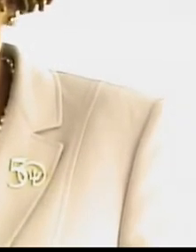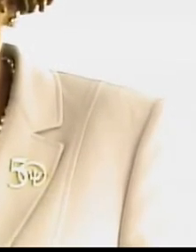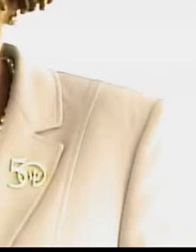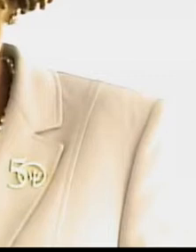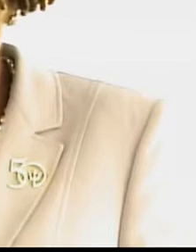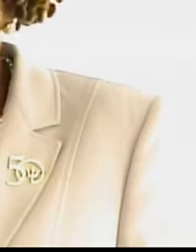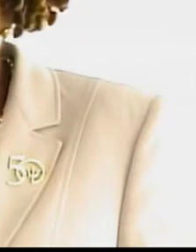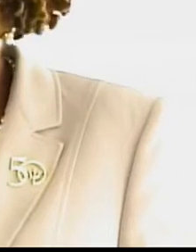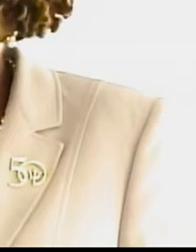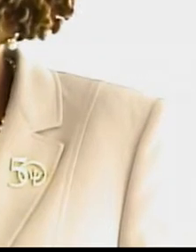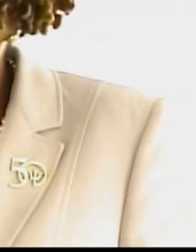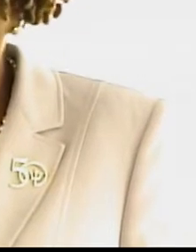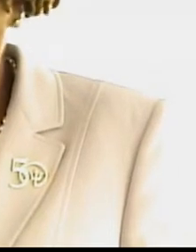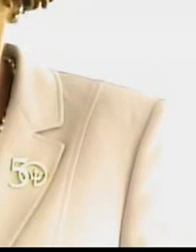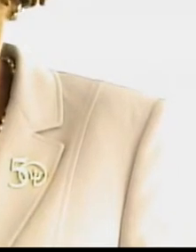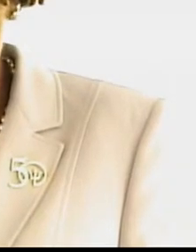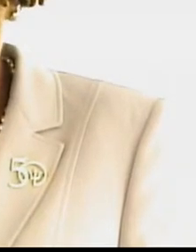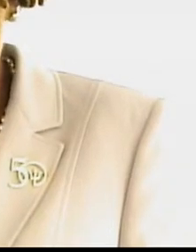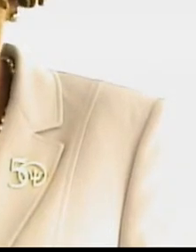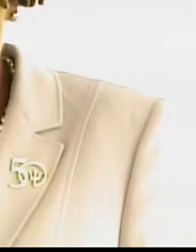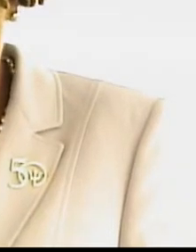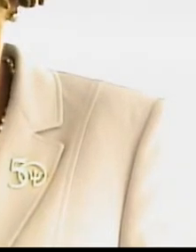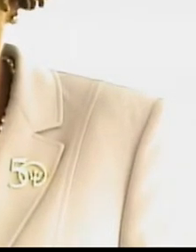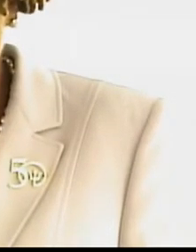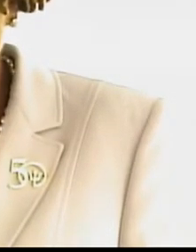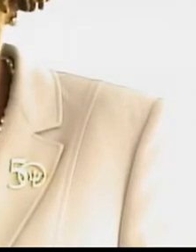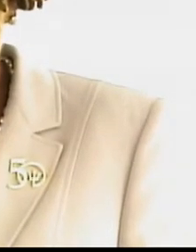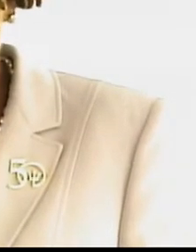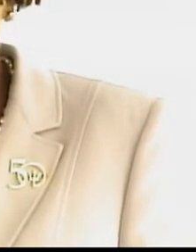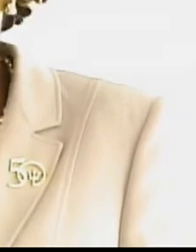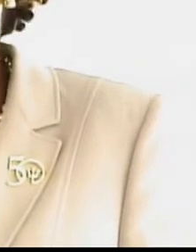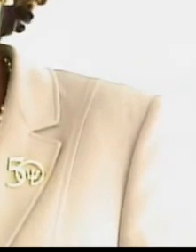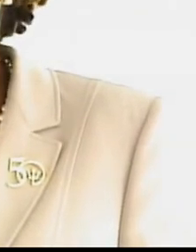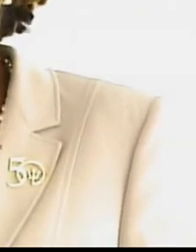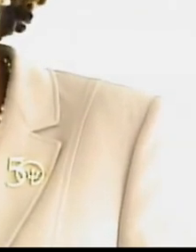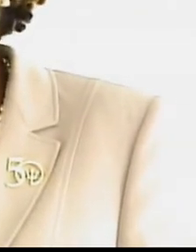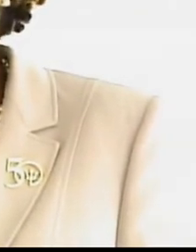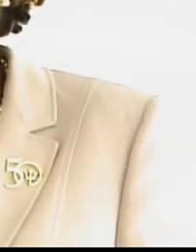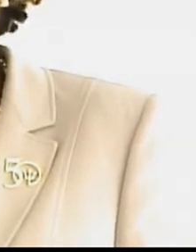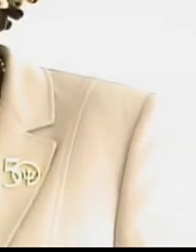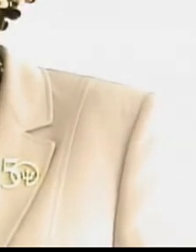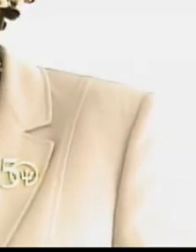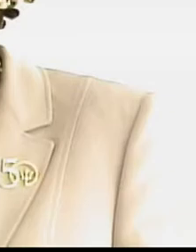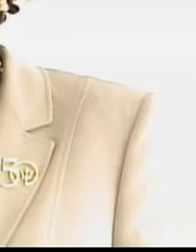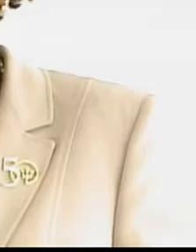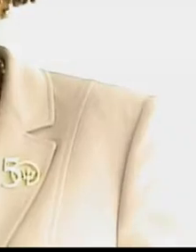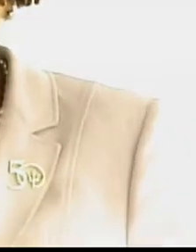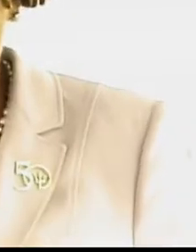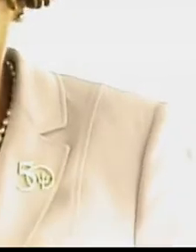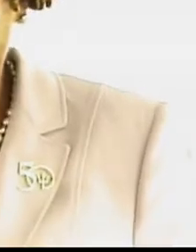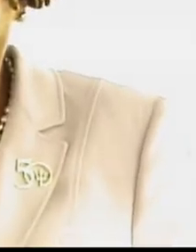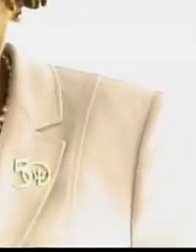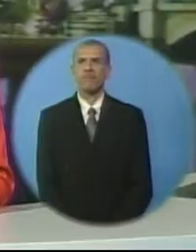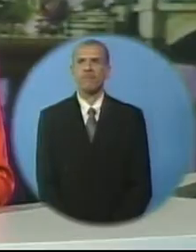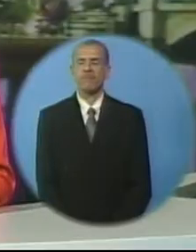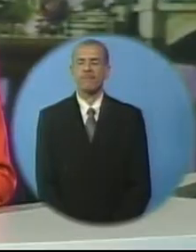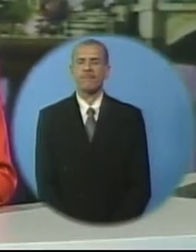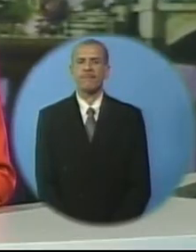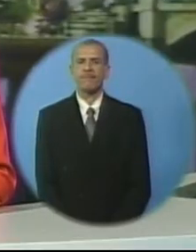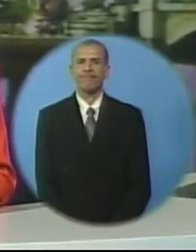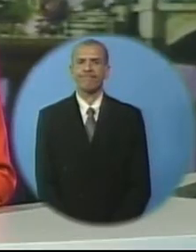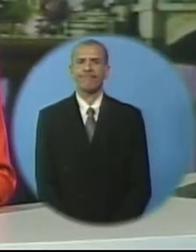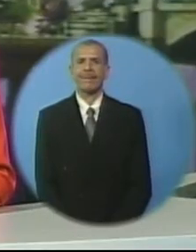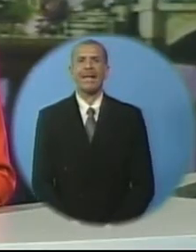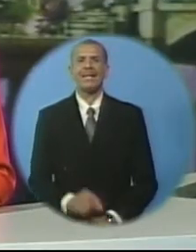straddle carriers, and deeper draft at the operating berth, are absolutely necessary.